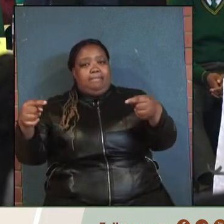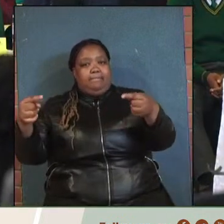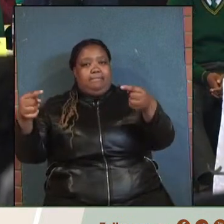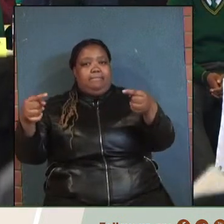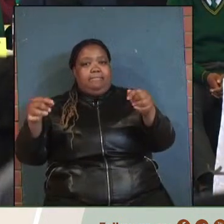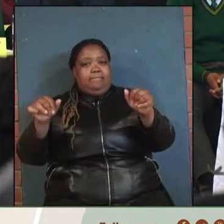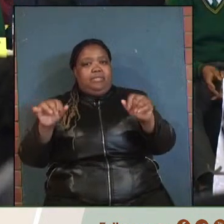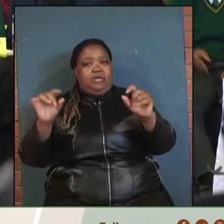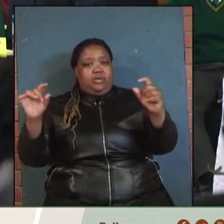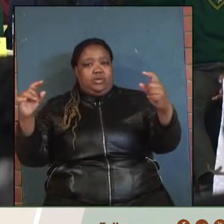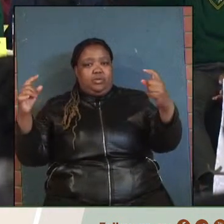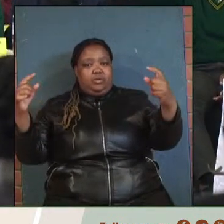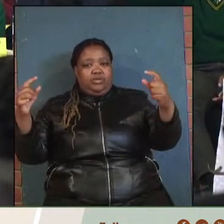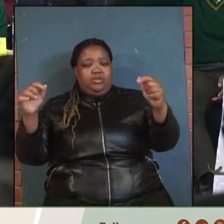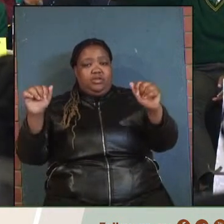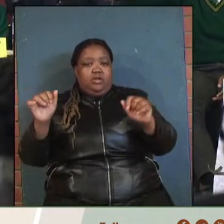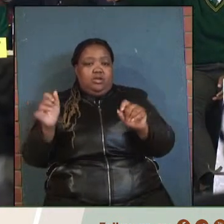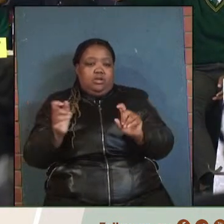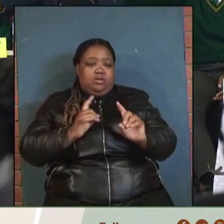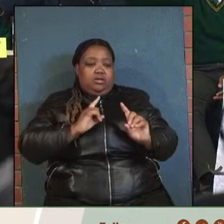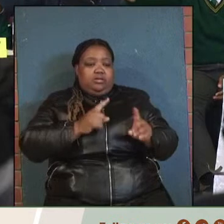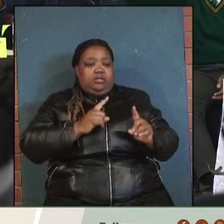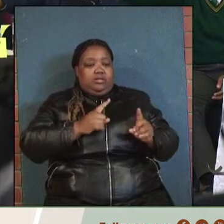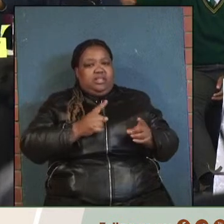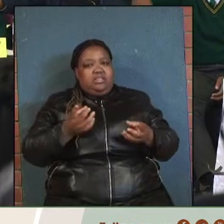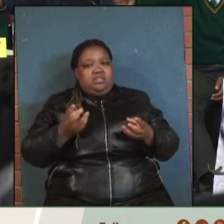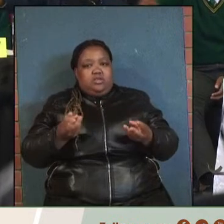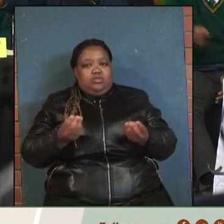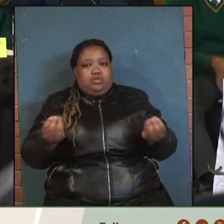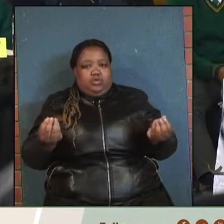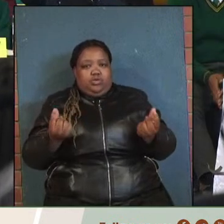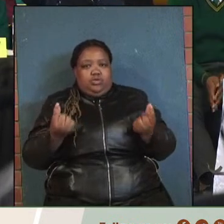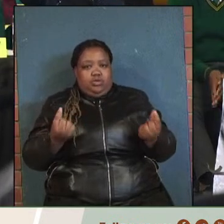the commission to answer or give resolutions